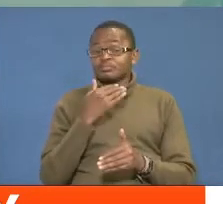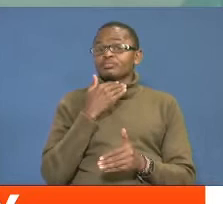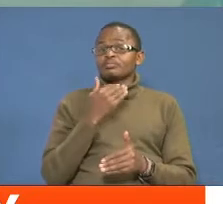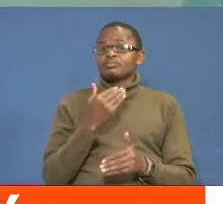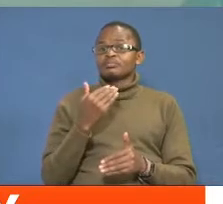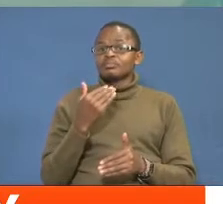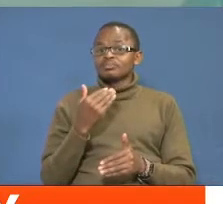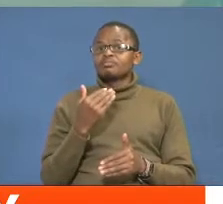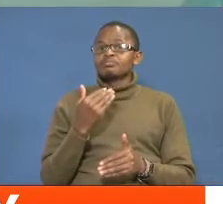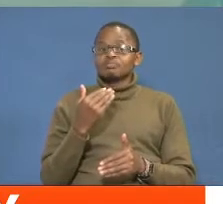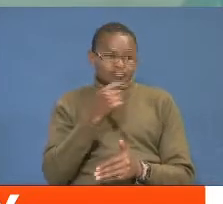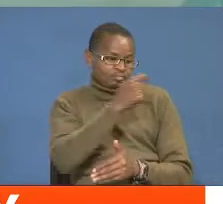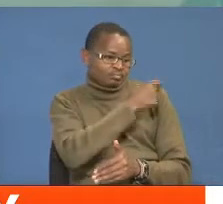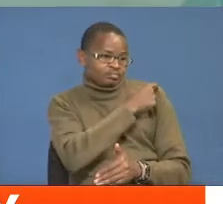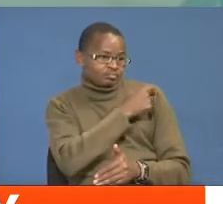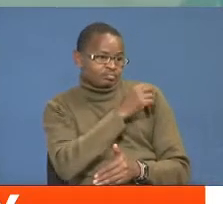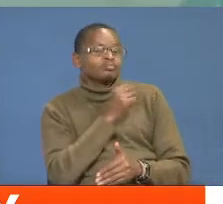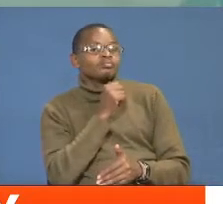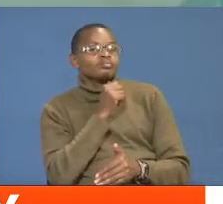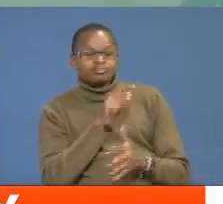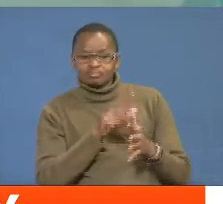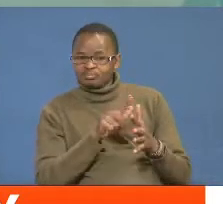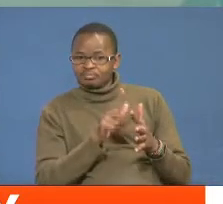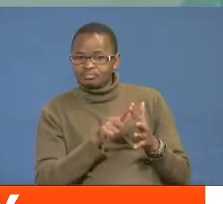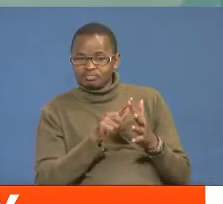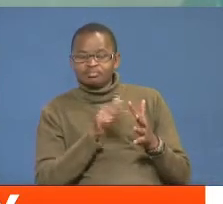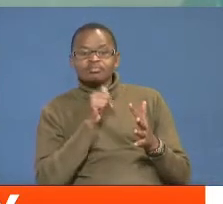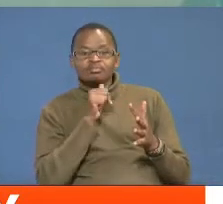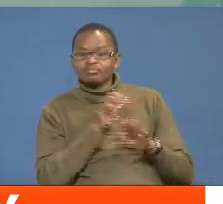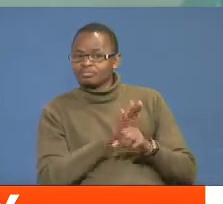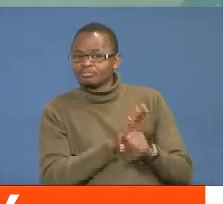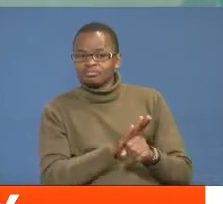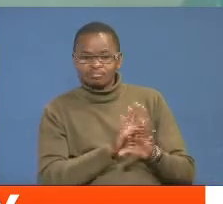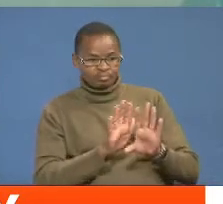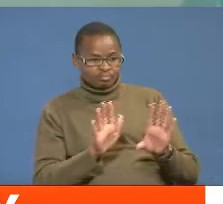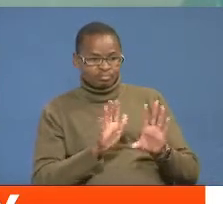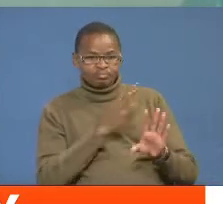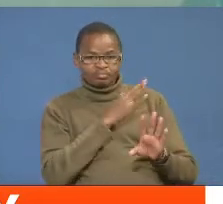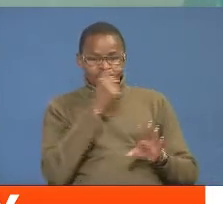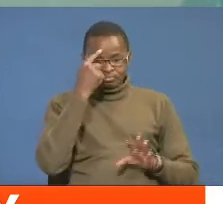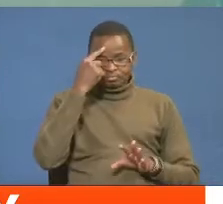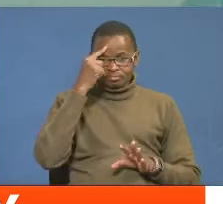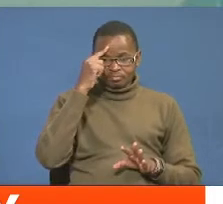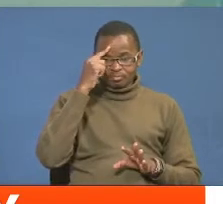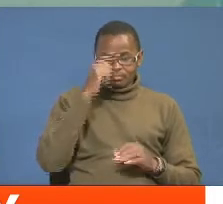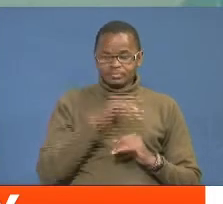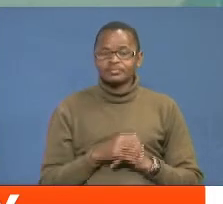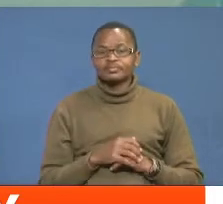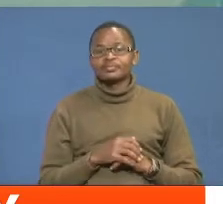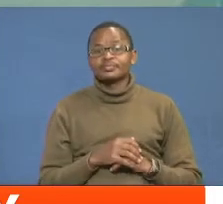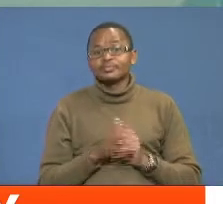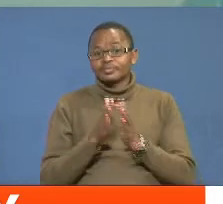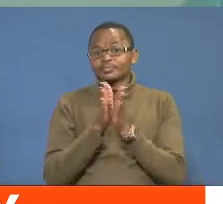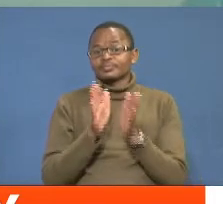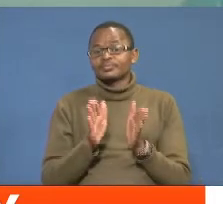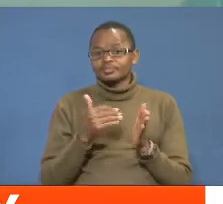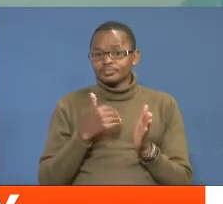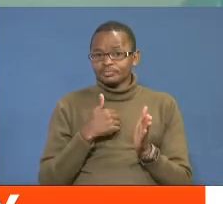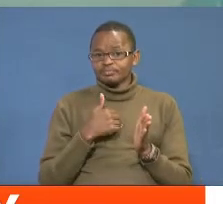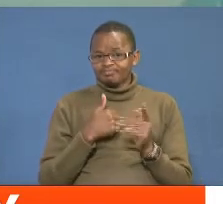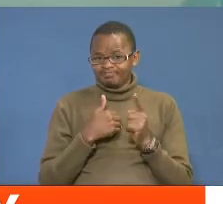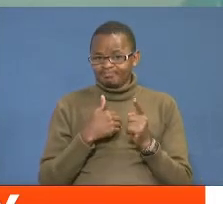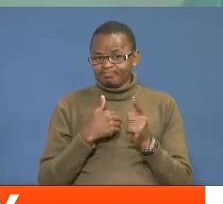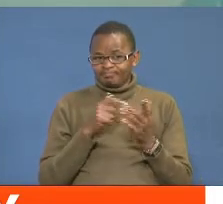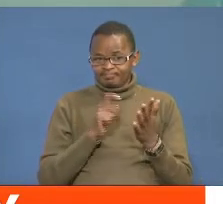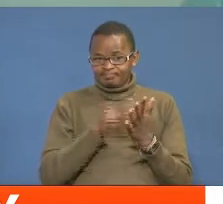be vaccinated, you can be vaccinated. If you don't, then, you know, it's not forced. Mm-hmm. And I think the public has a